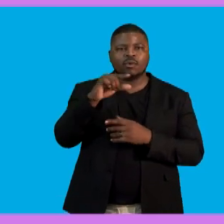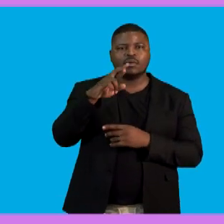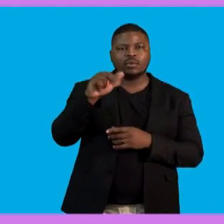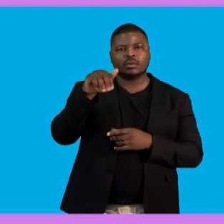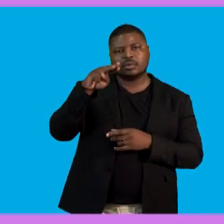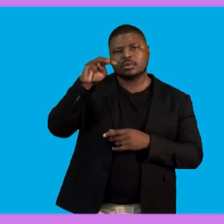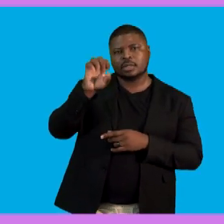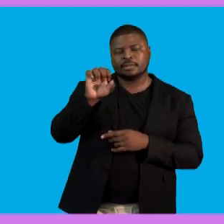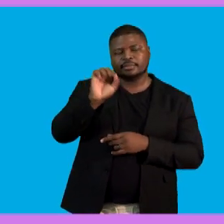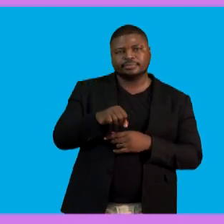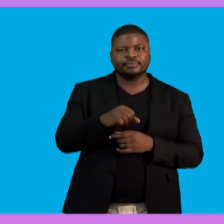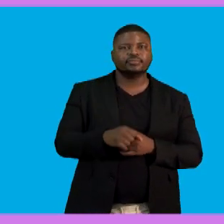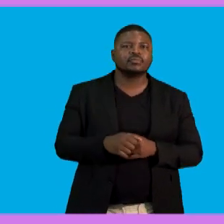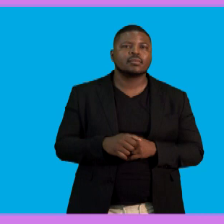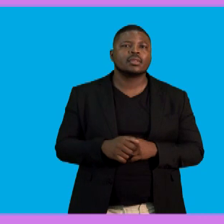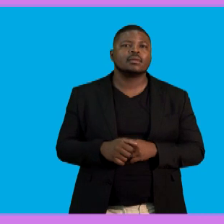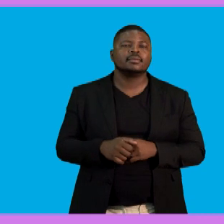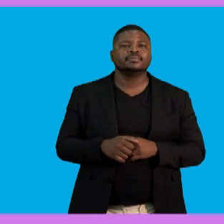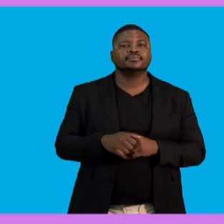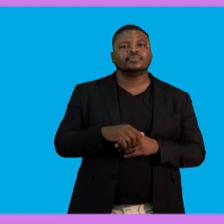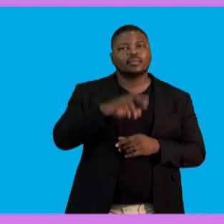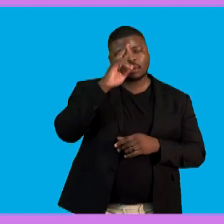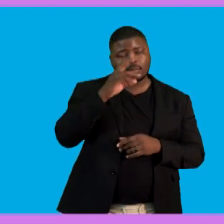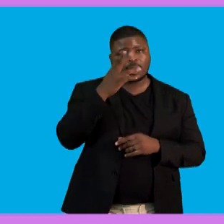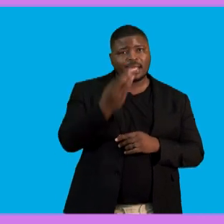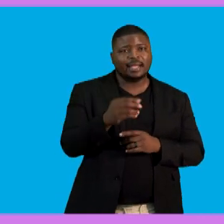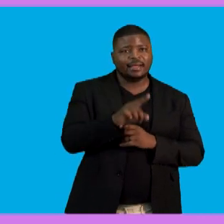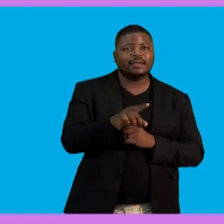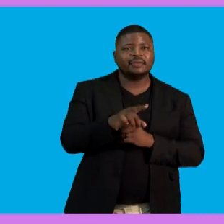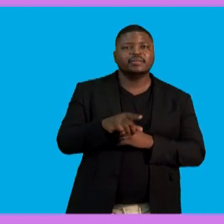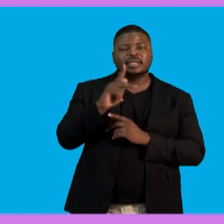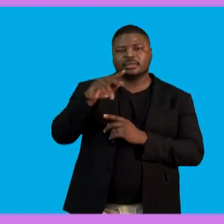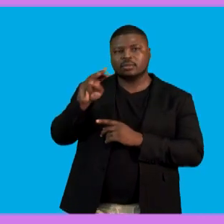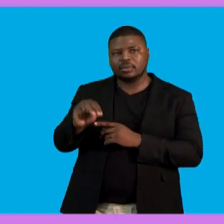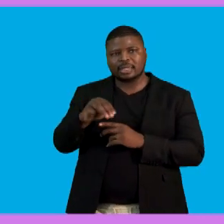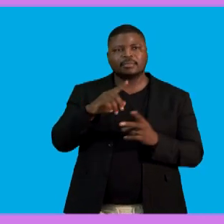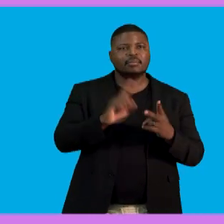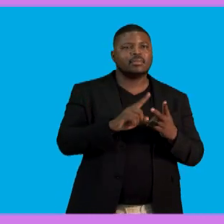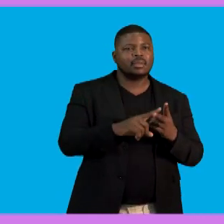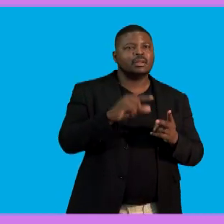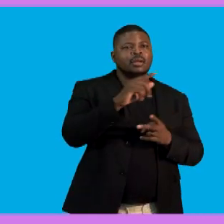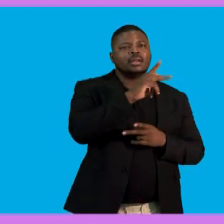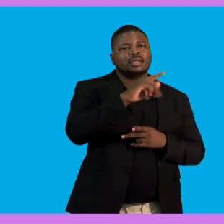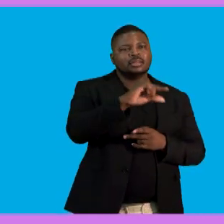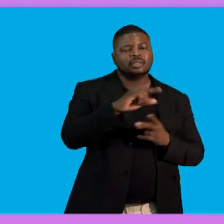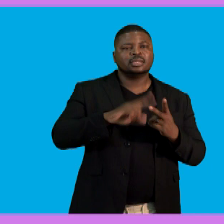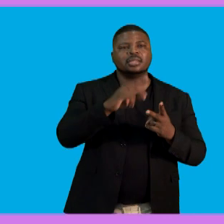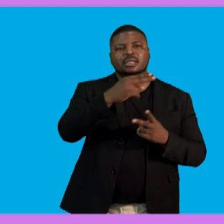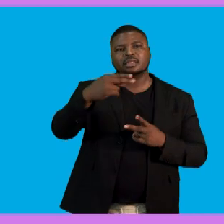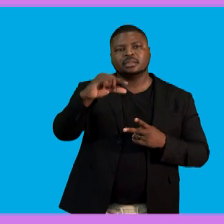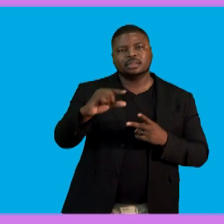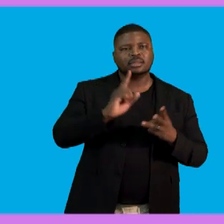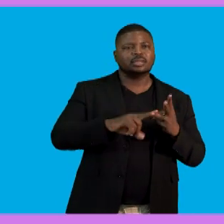grams. So the same concept is used. We have kilograms, we have hectograms, we have decagrams, we've got grams, we've